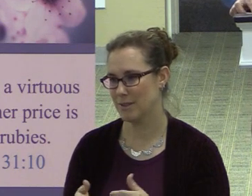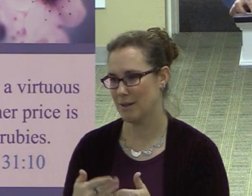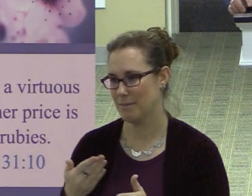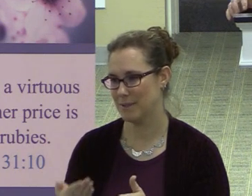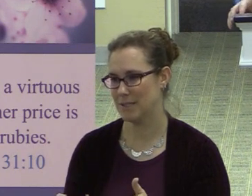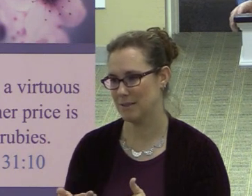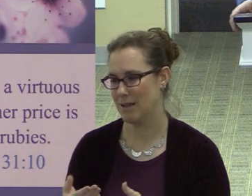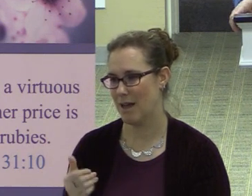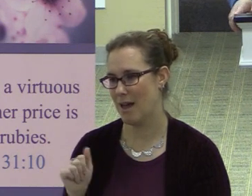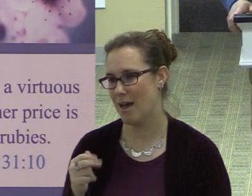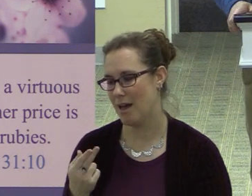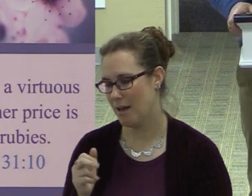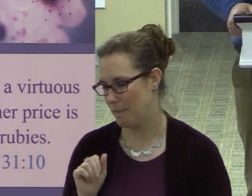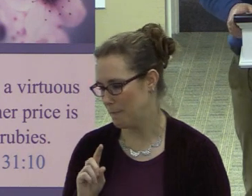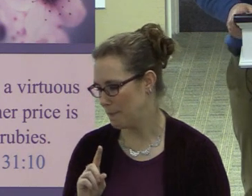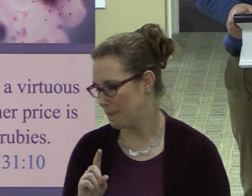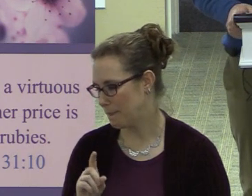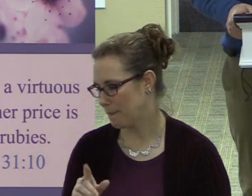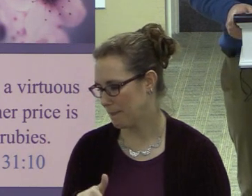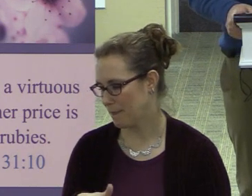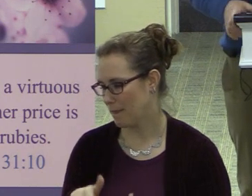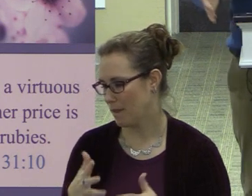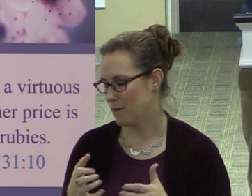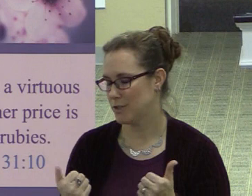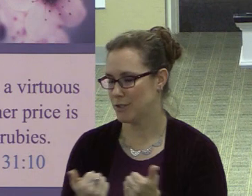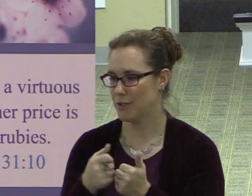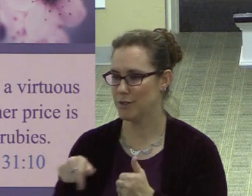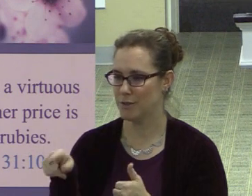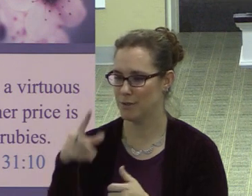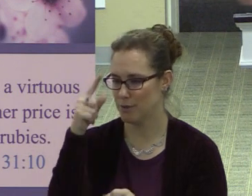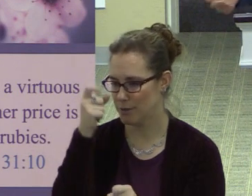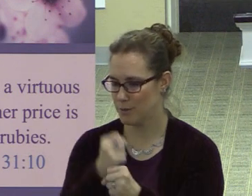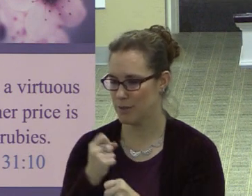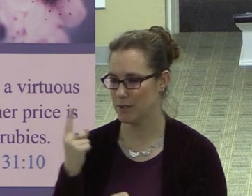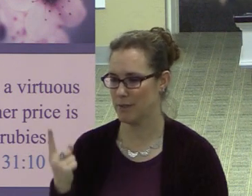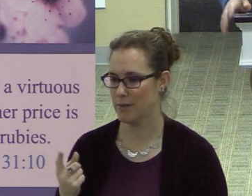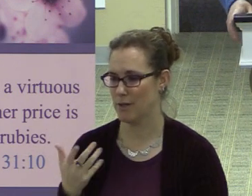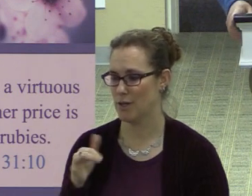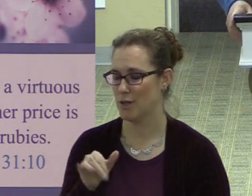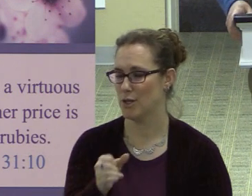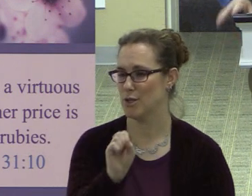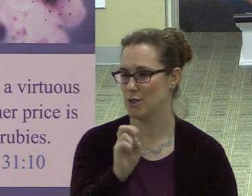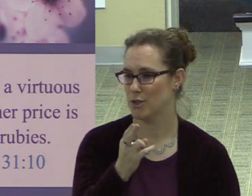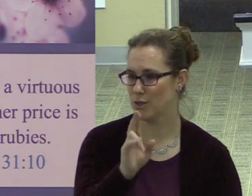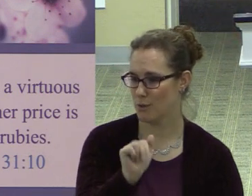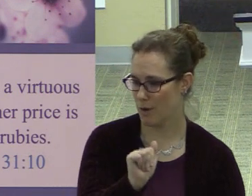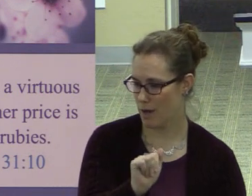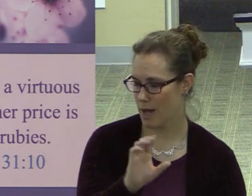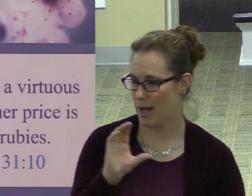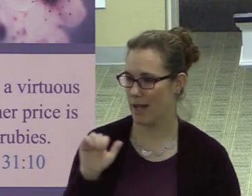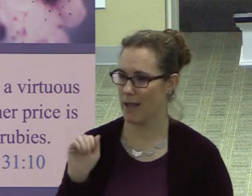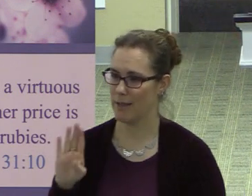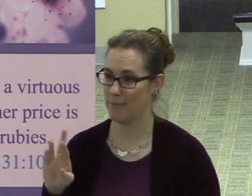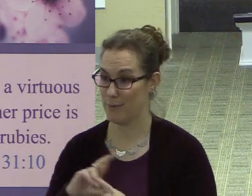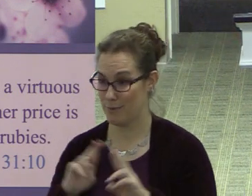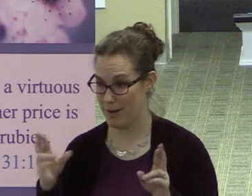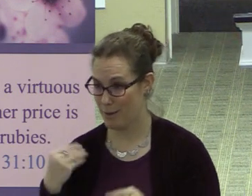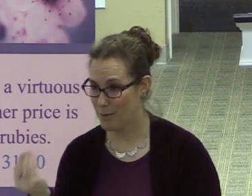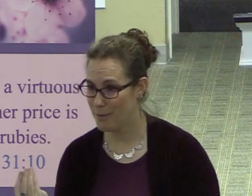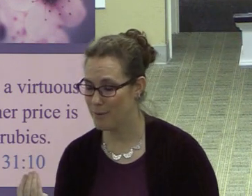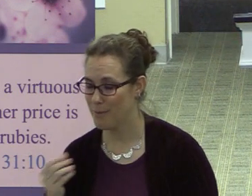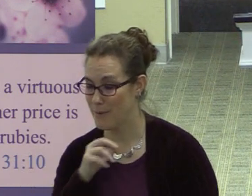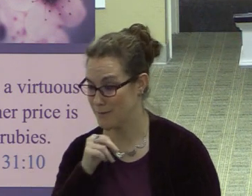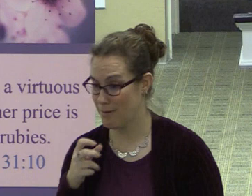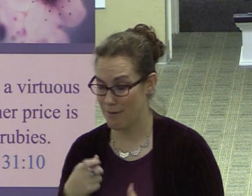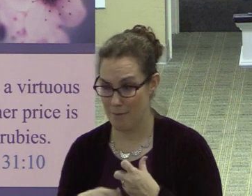He does it to challenge you to trust him. I mean, Joshua and Caleb, they were ready to go. It wasn't even an issue for